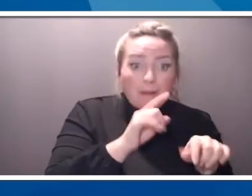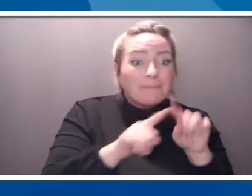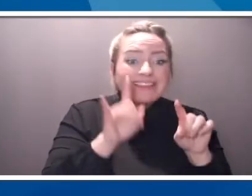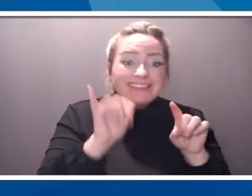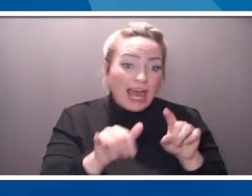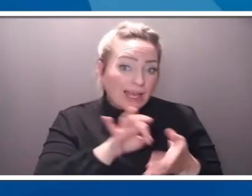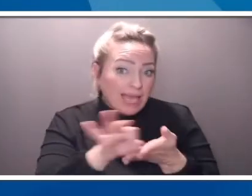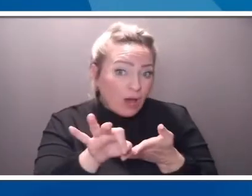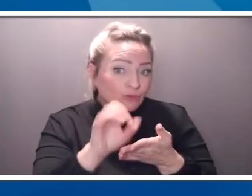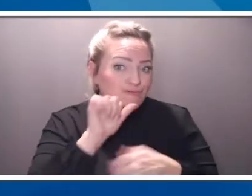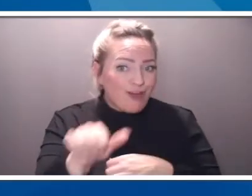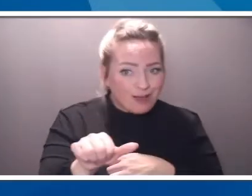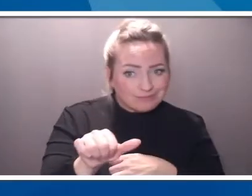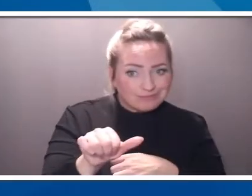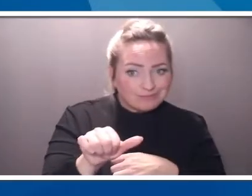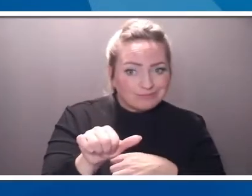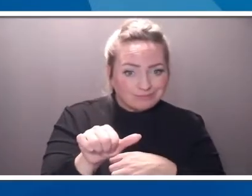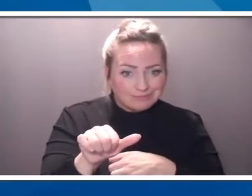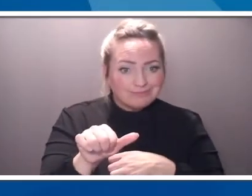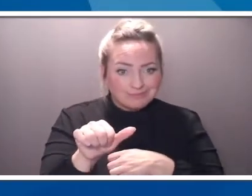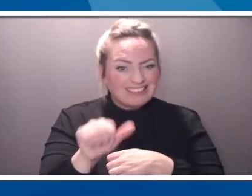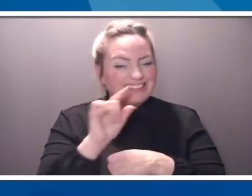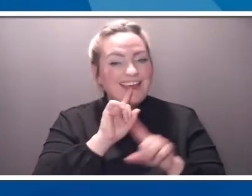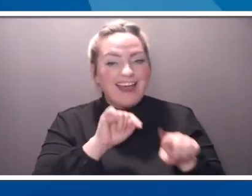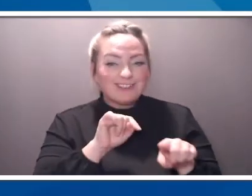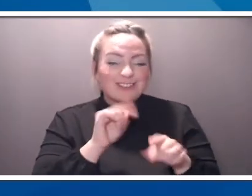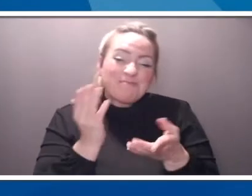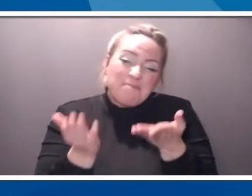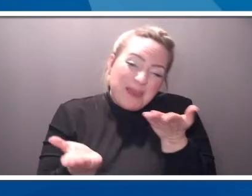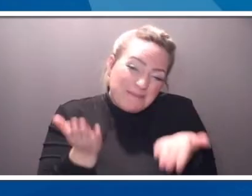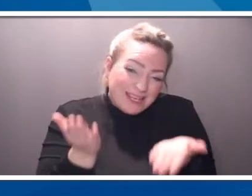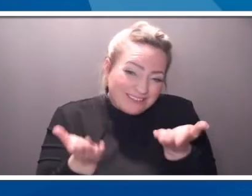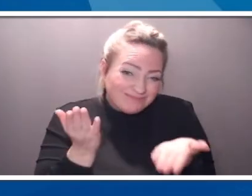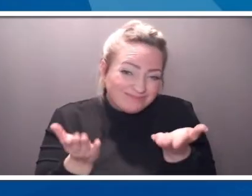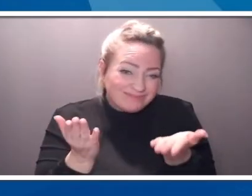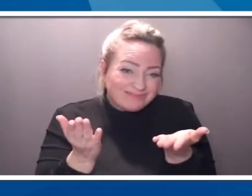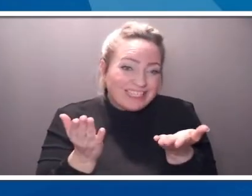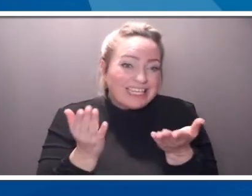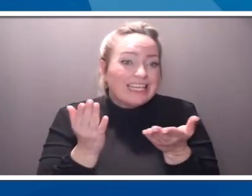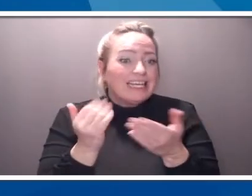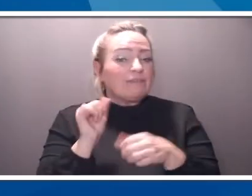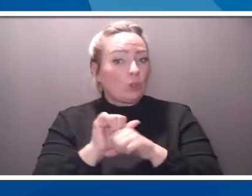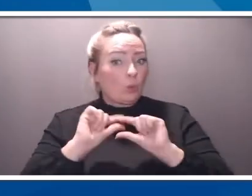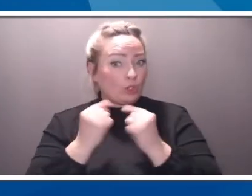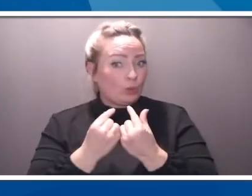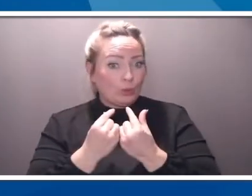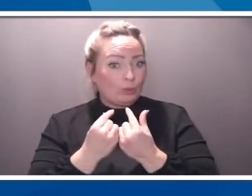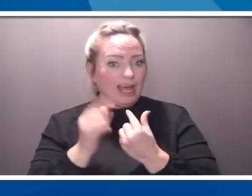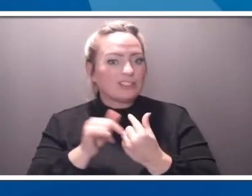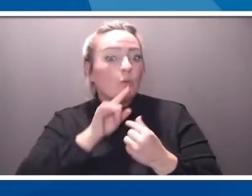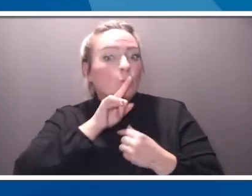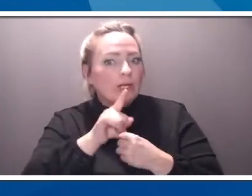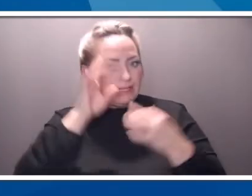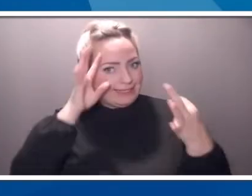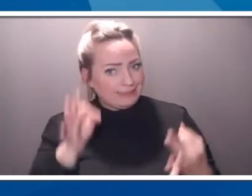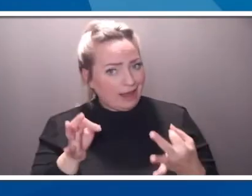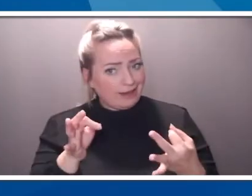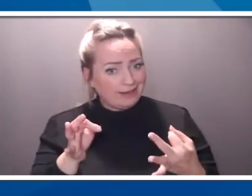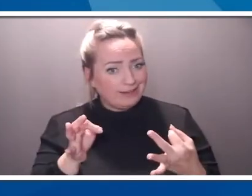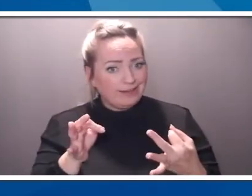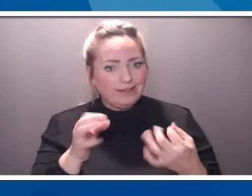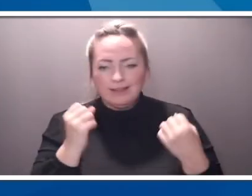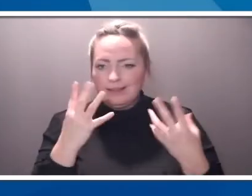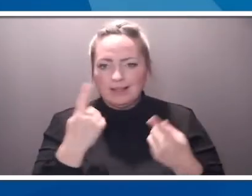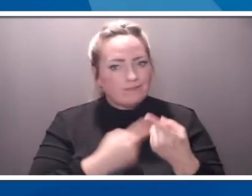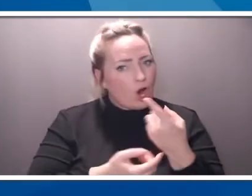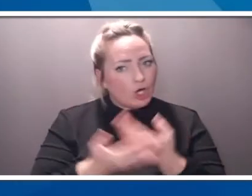and programmatically. But does that count or not? And the answer is maybe. Even the working group hasn't kind of